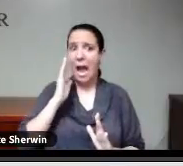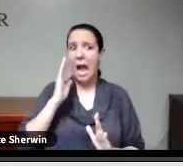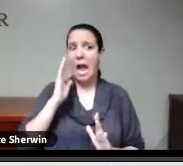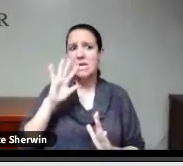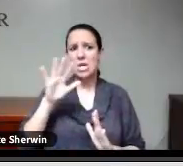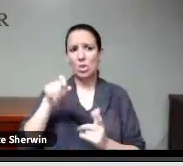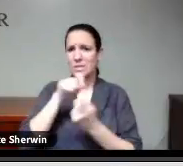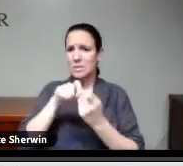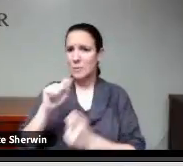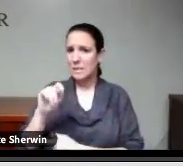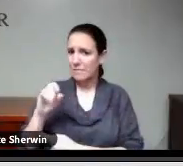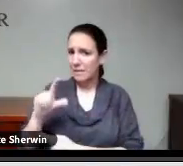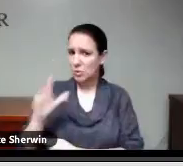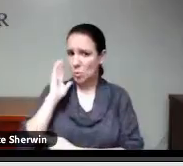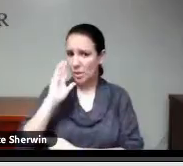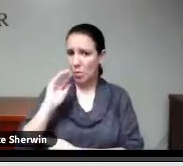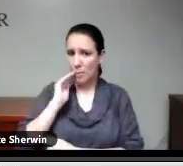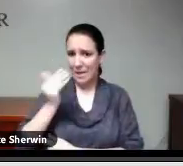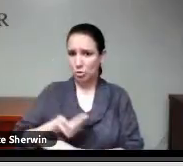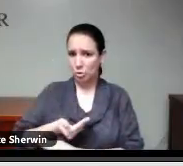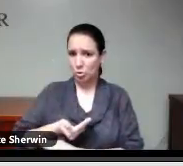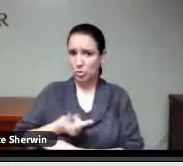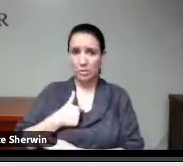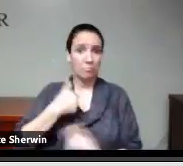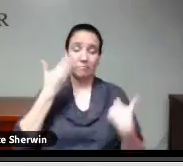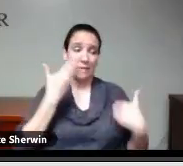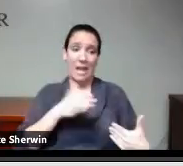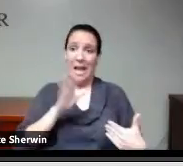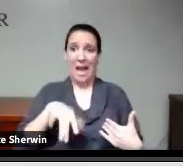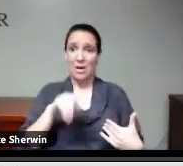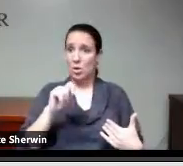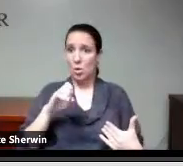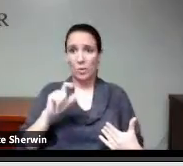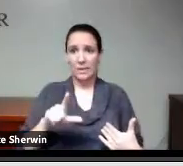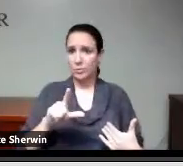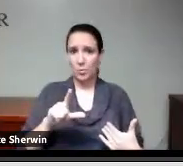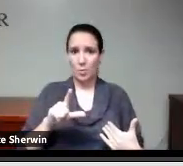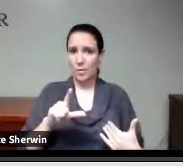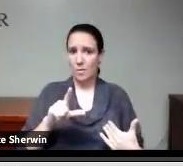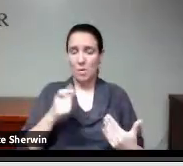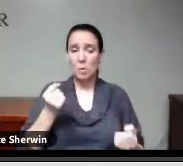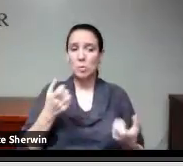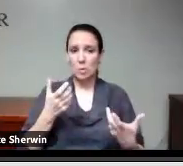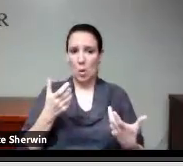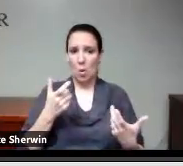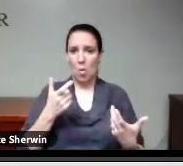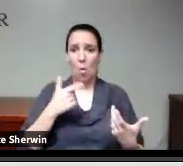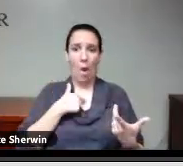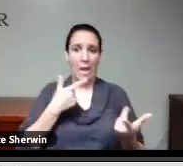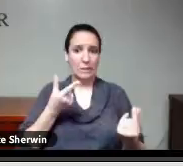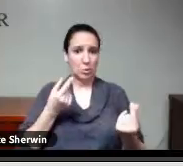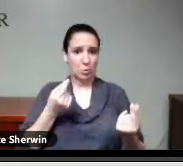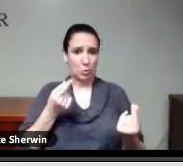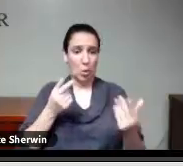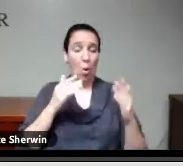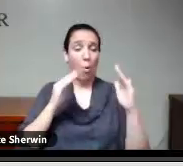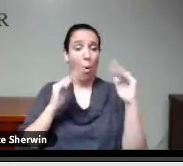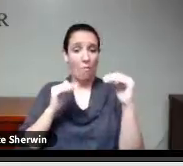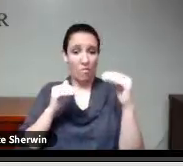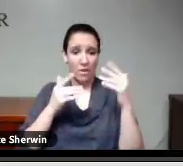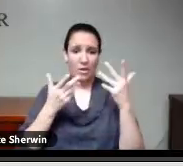that was going to be introduced. I do not know what that particular tool was, and so what I am going to do is try to hopefully walk you